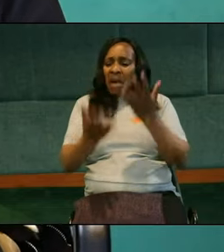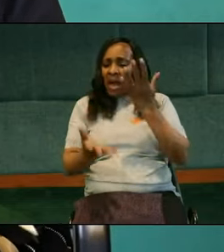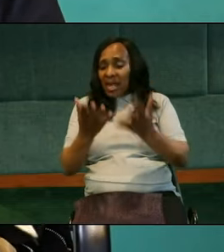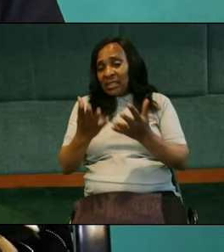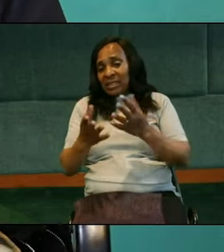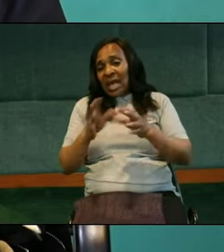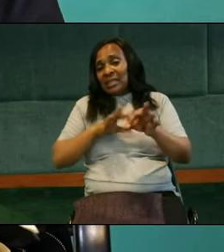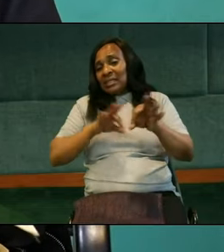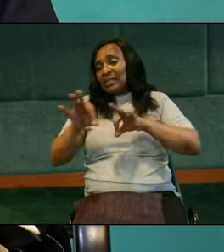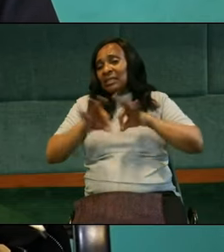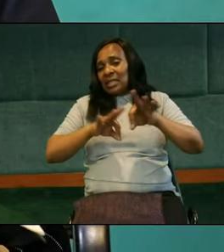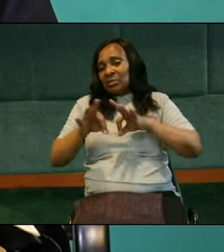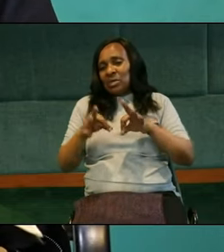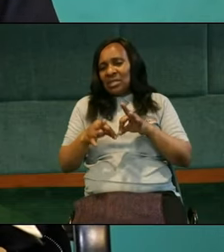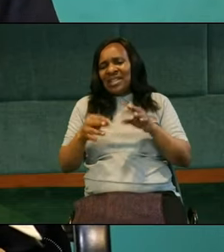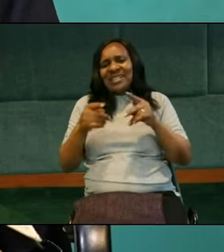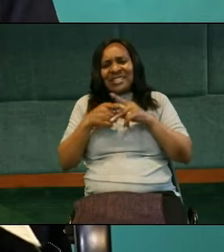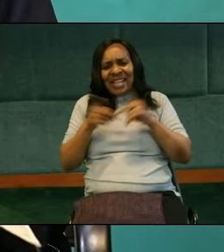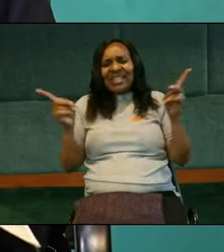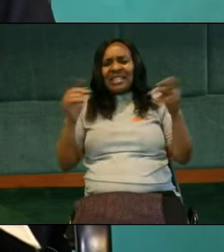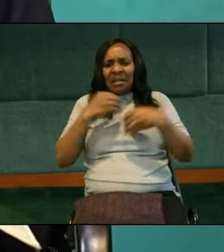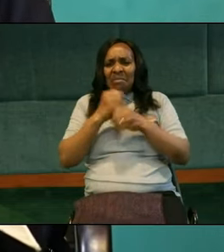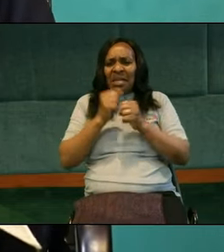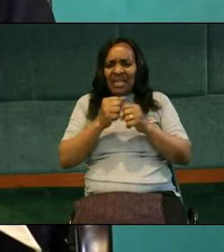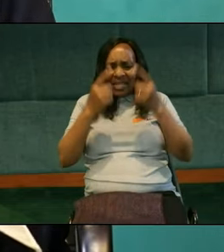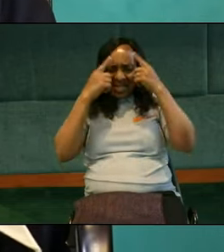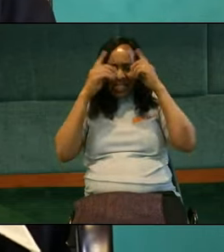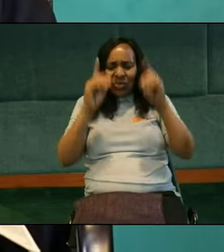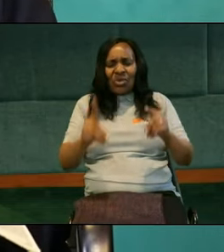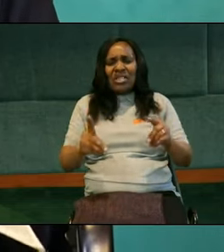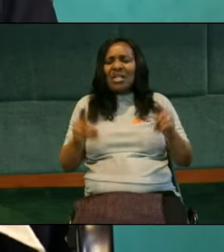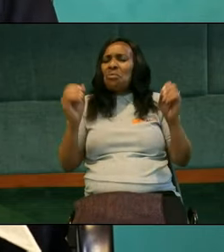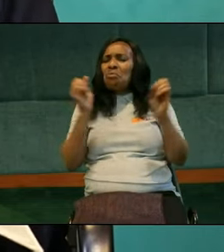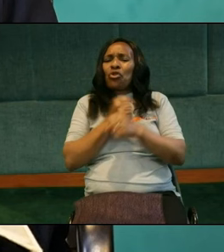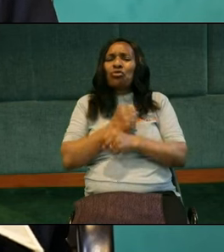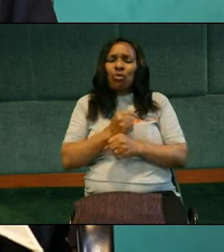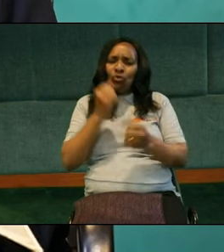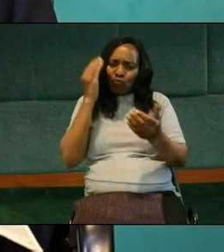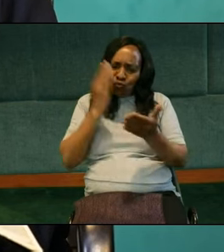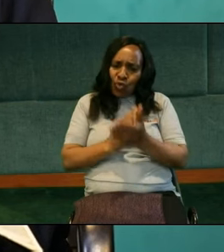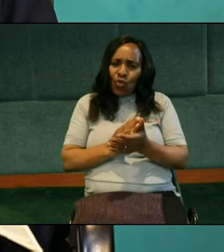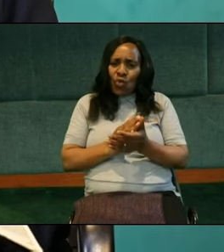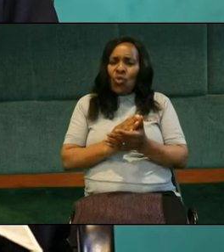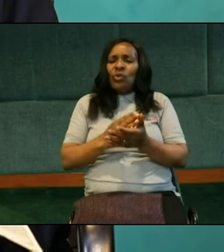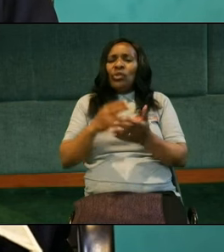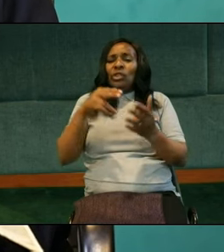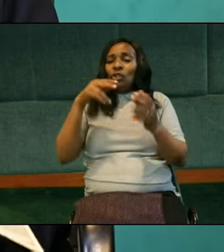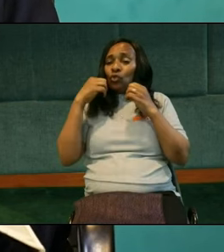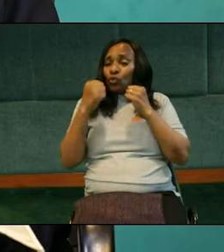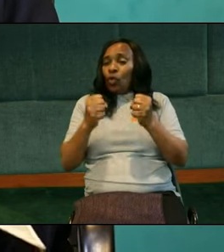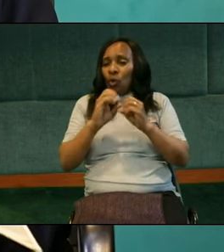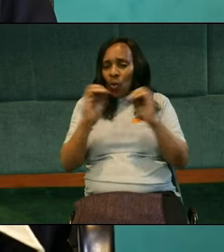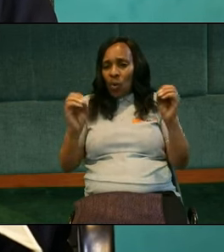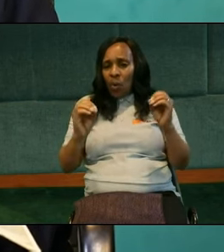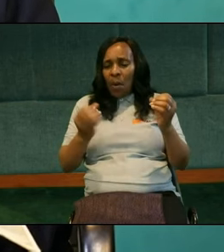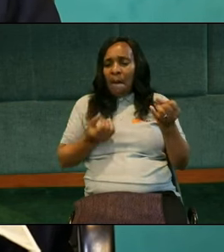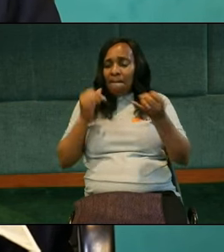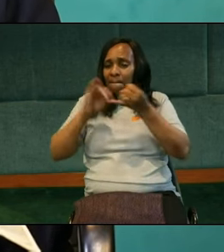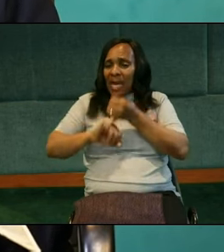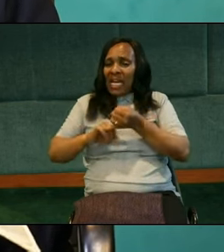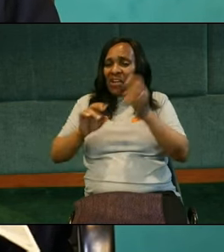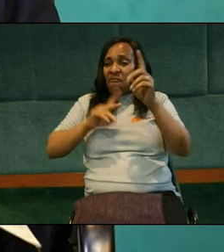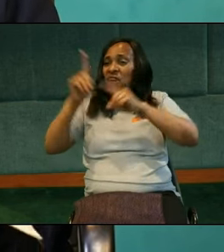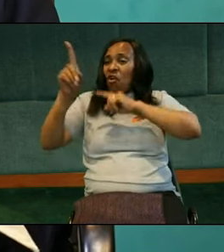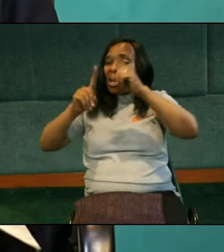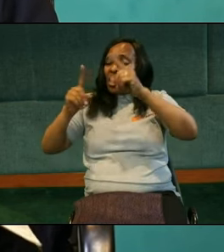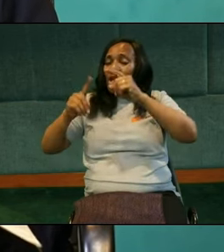Arvin. He started making decisions that did not look right, marrying other foreign wives. Then finally, his fall